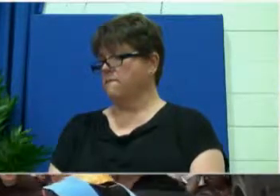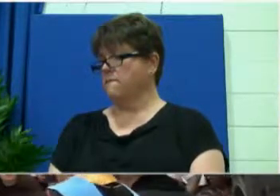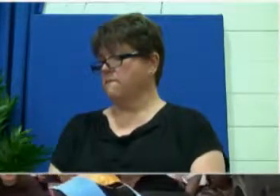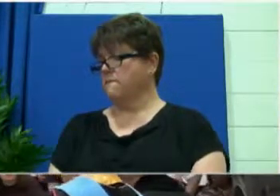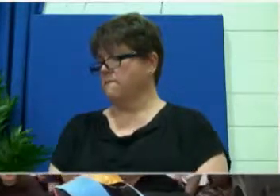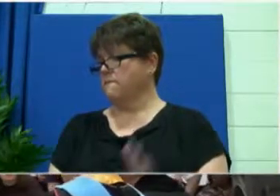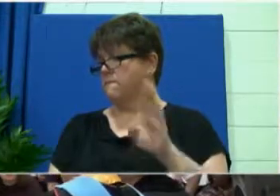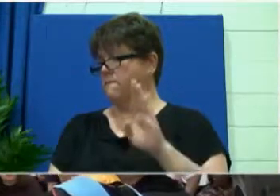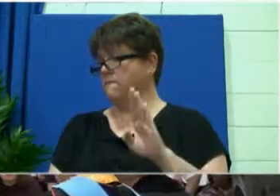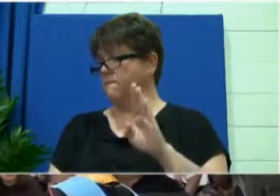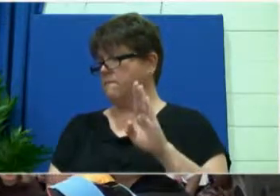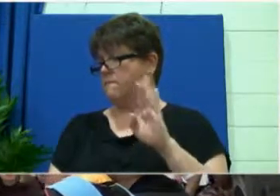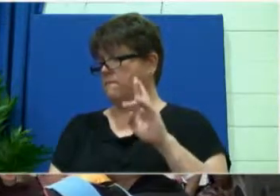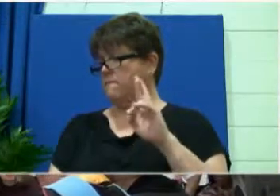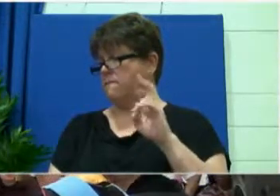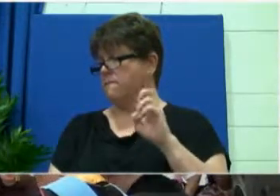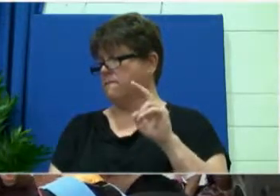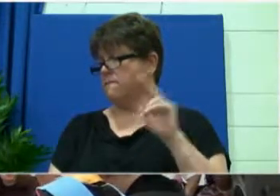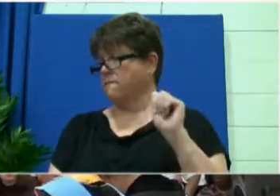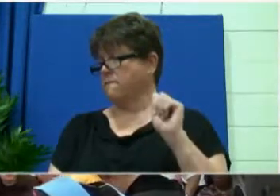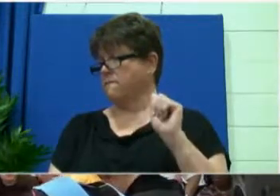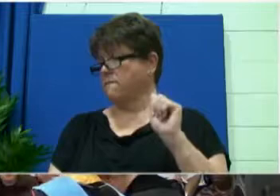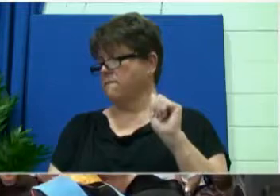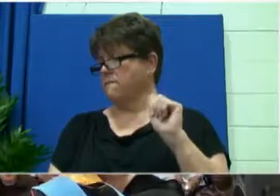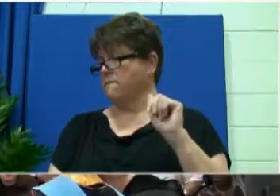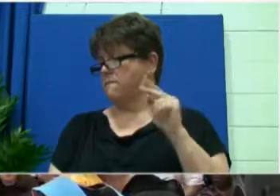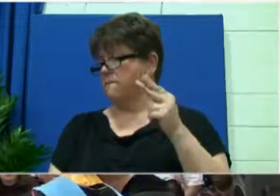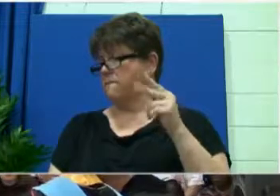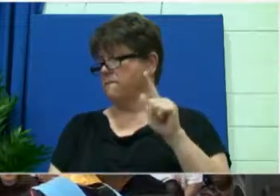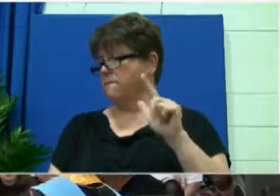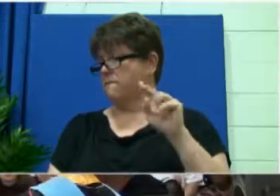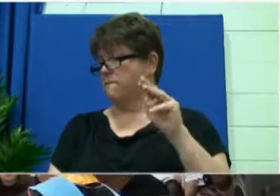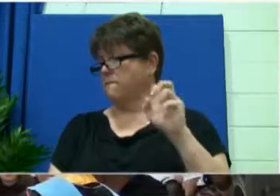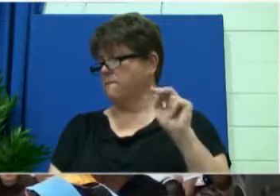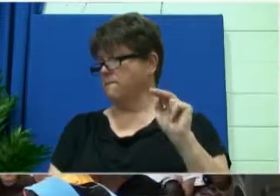Brenna Marie Hilmus, Associate in Arts.